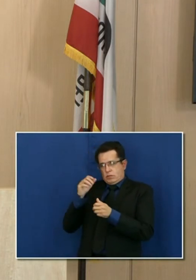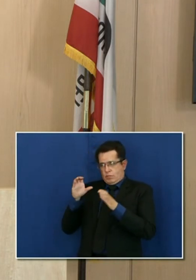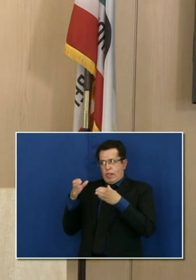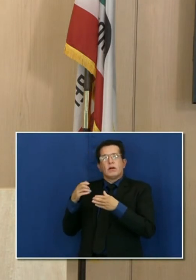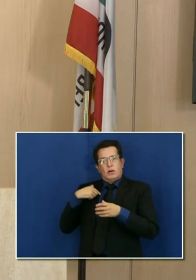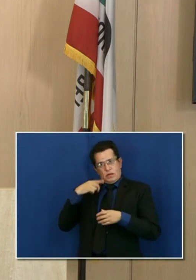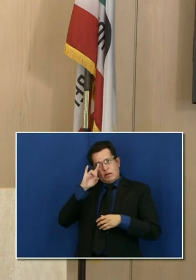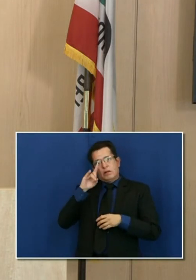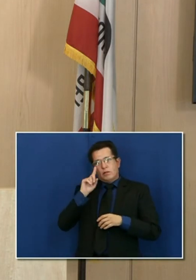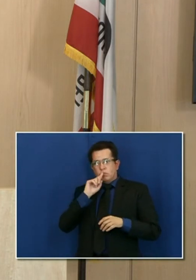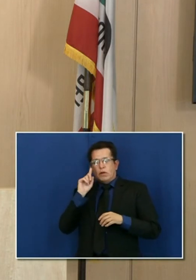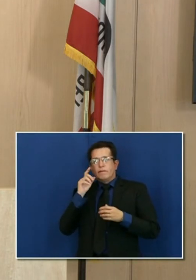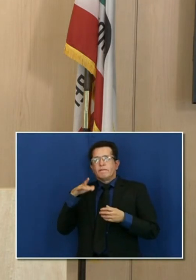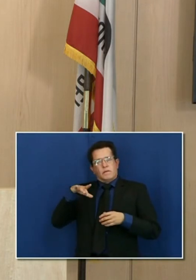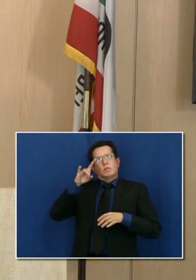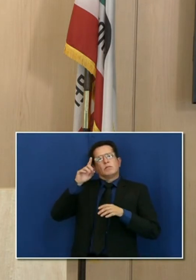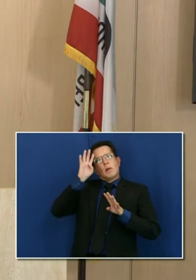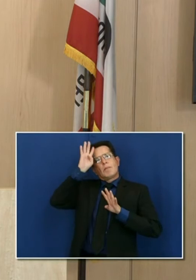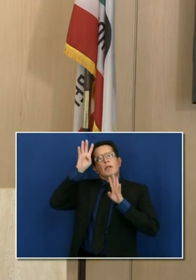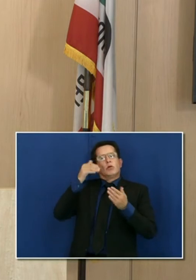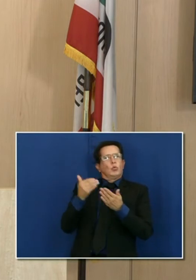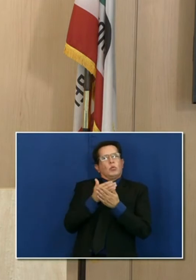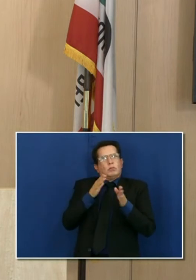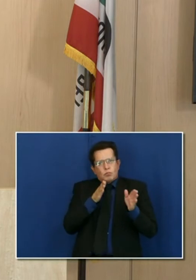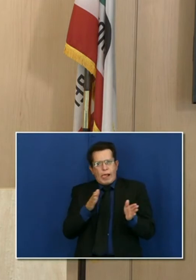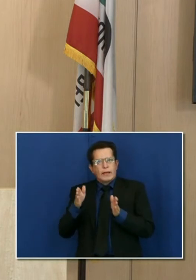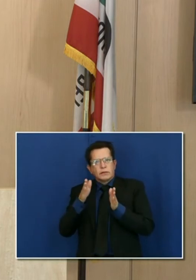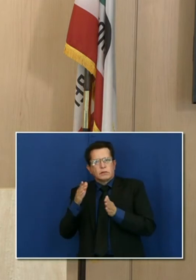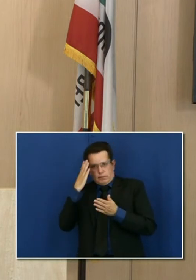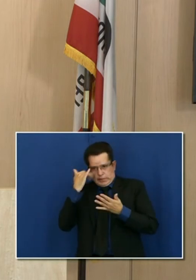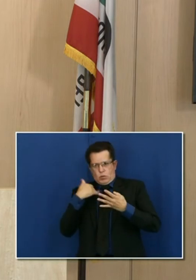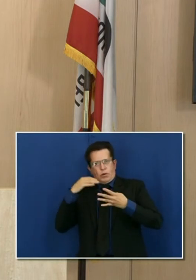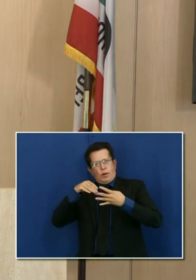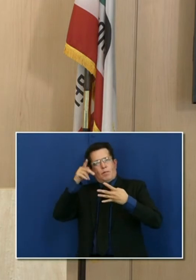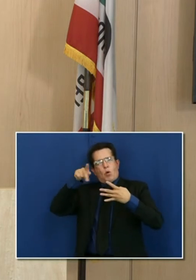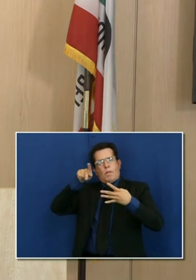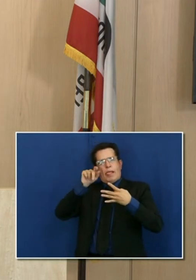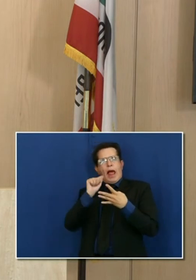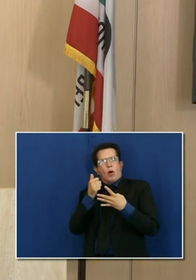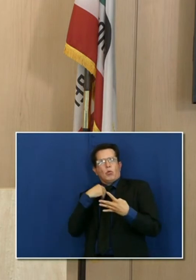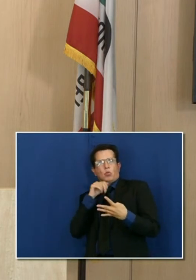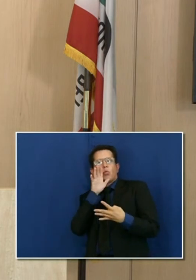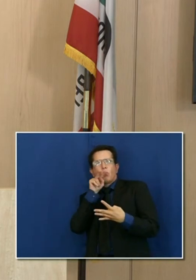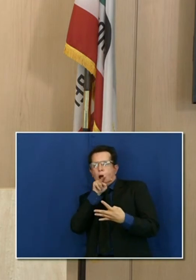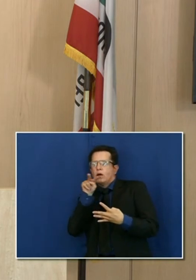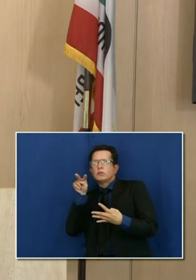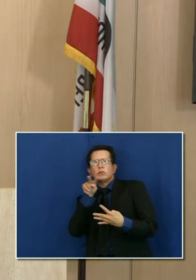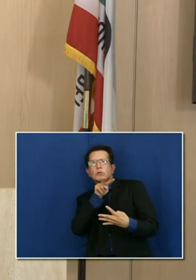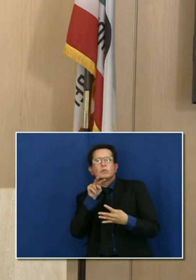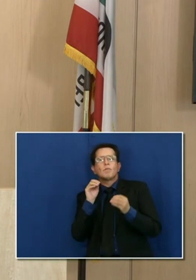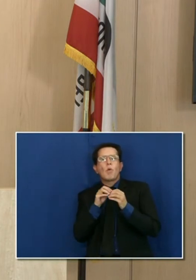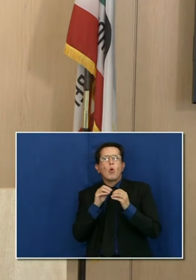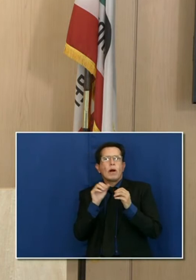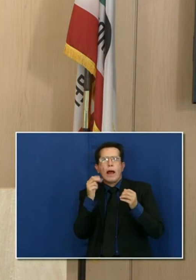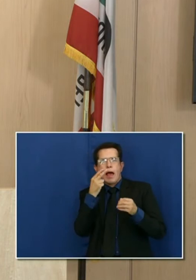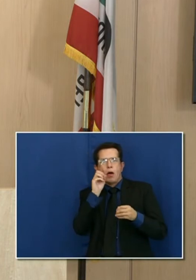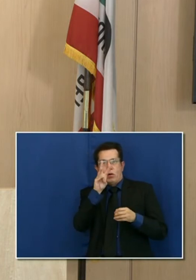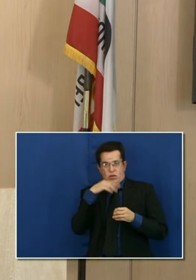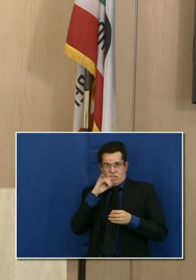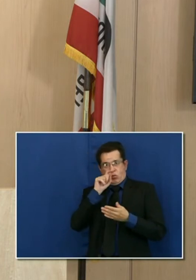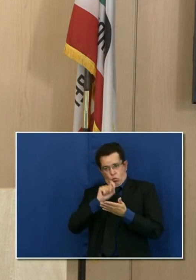implemented many strategies since we moved into purple. As the health officer, I've written letters to